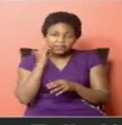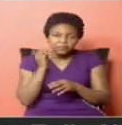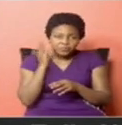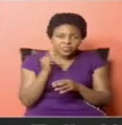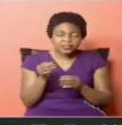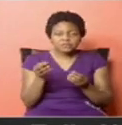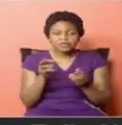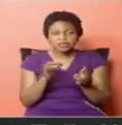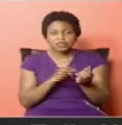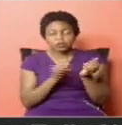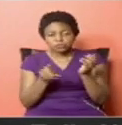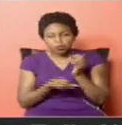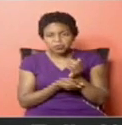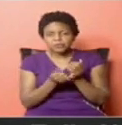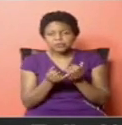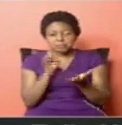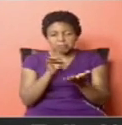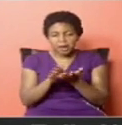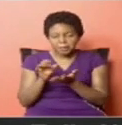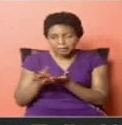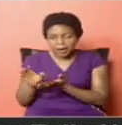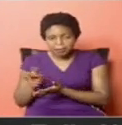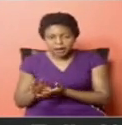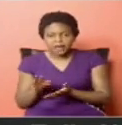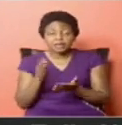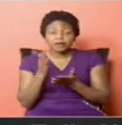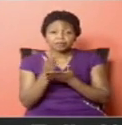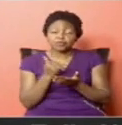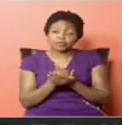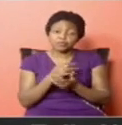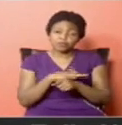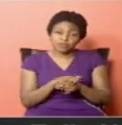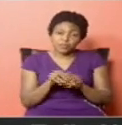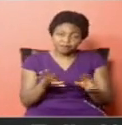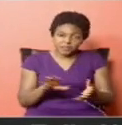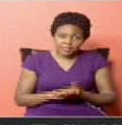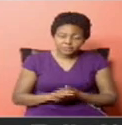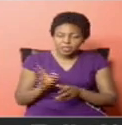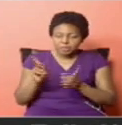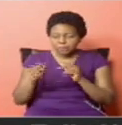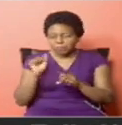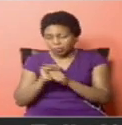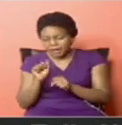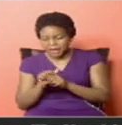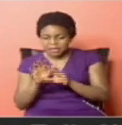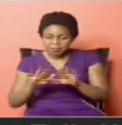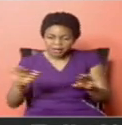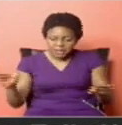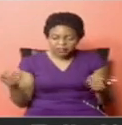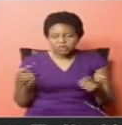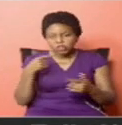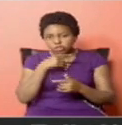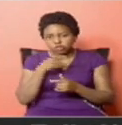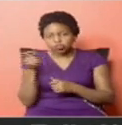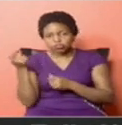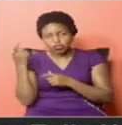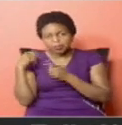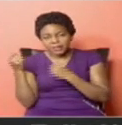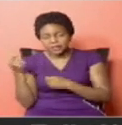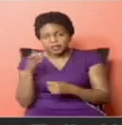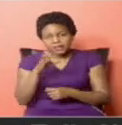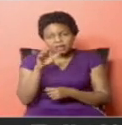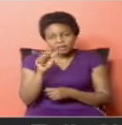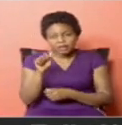cuts as a result of COVID-19. The informal sector workers and social laborers, that is the